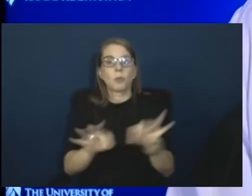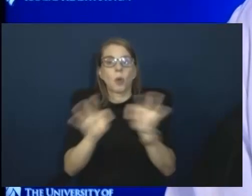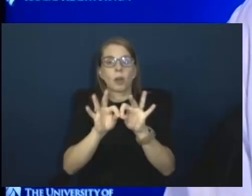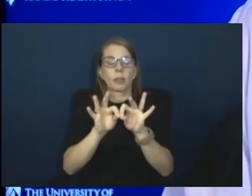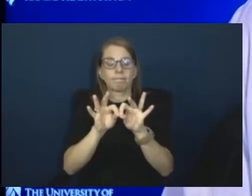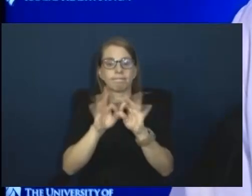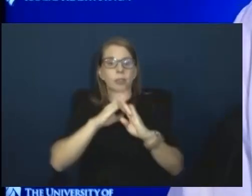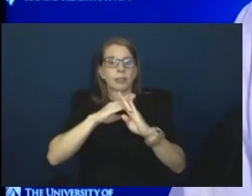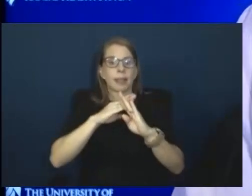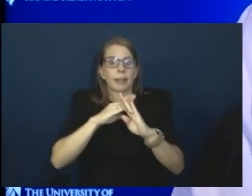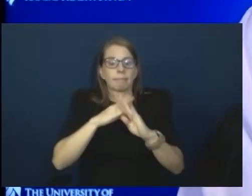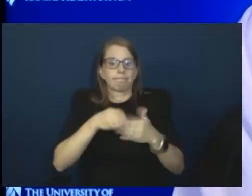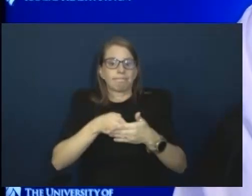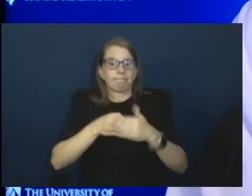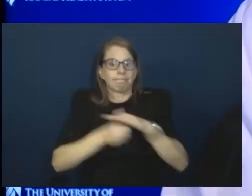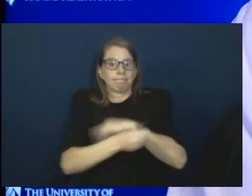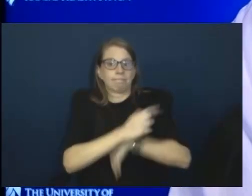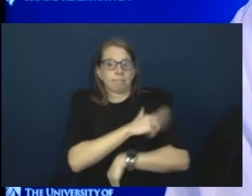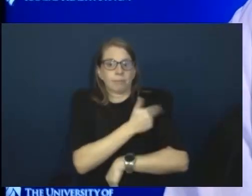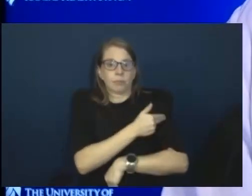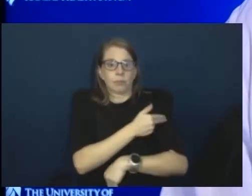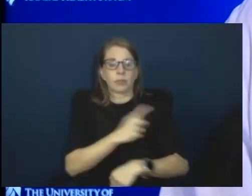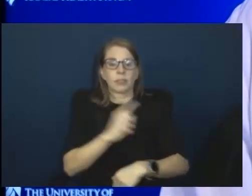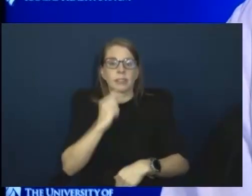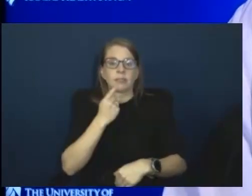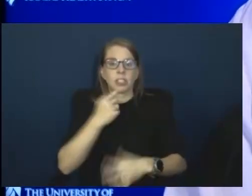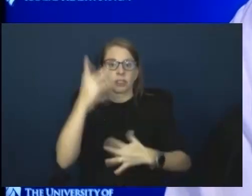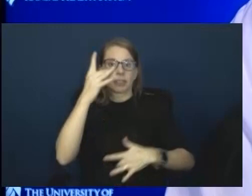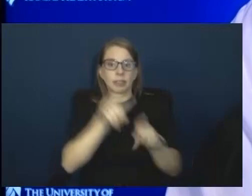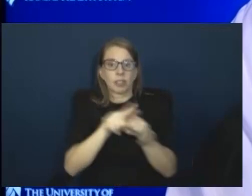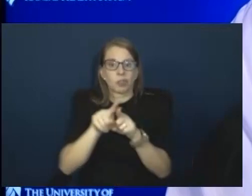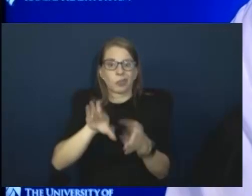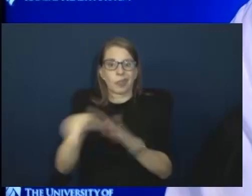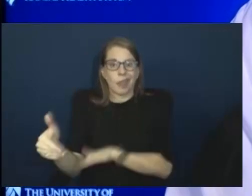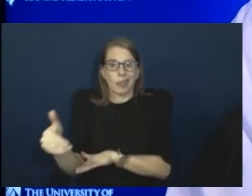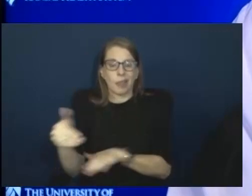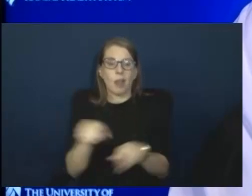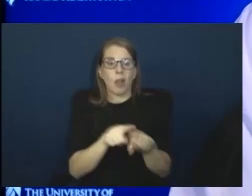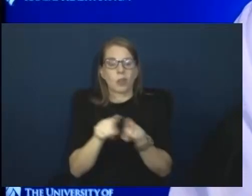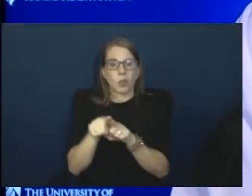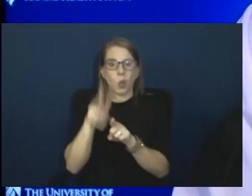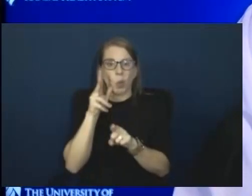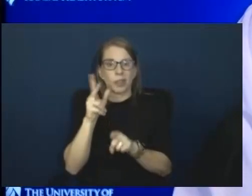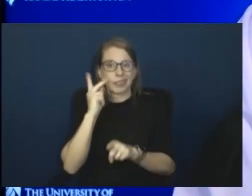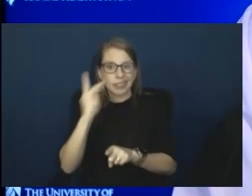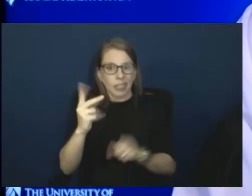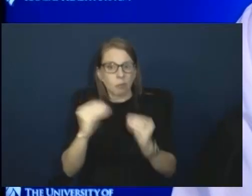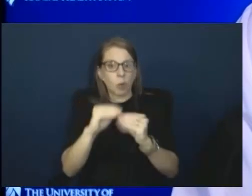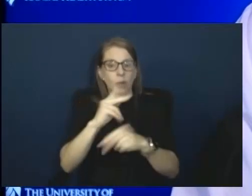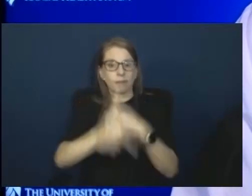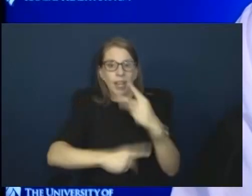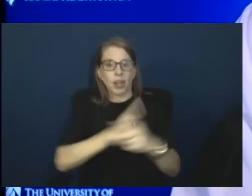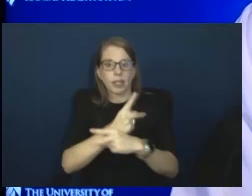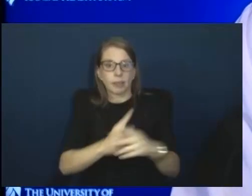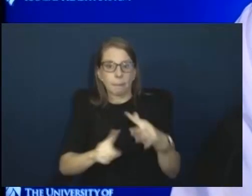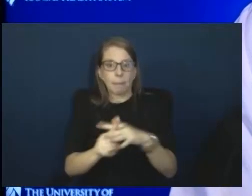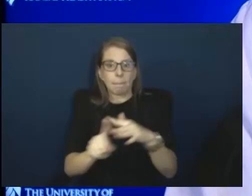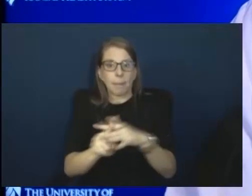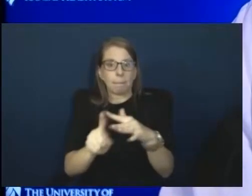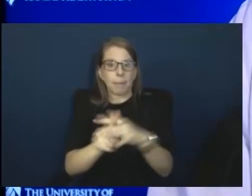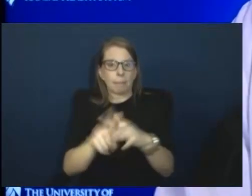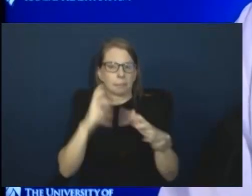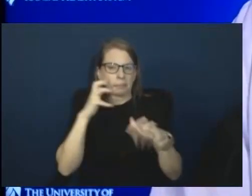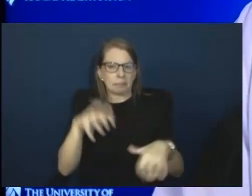hospitalization, severe disease, and death. So I think we are going to see more variants arise, and that should not be surprising to